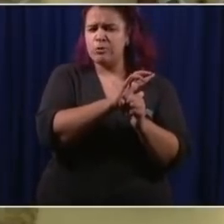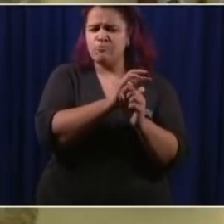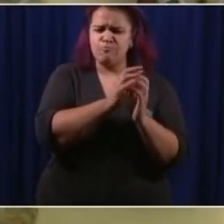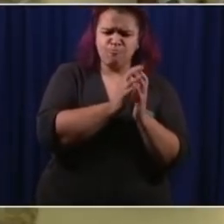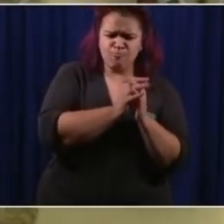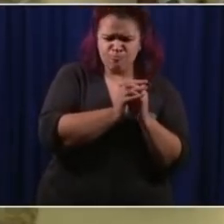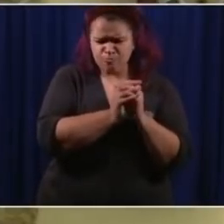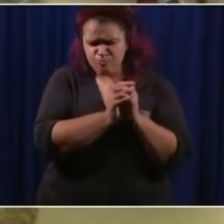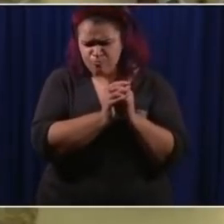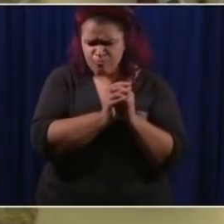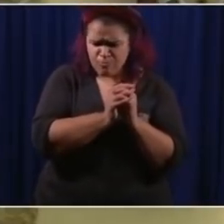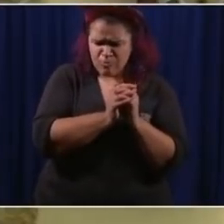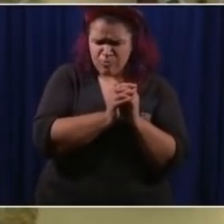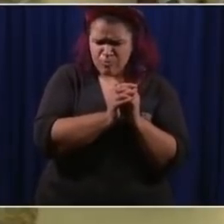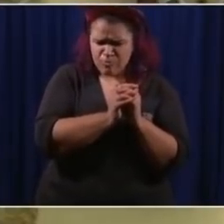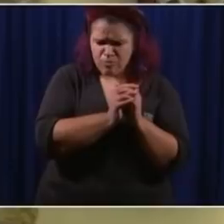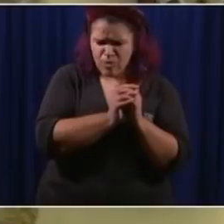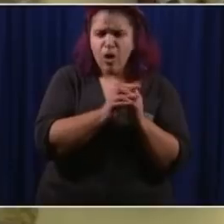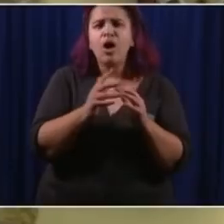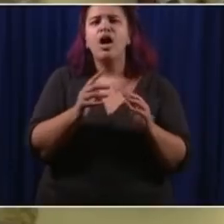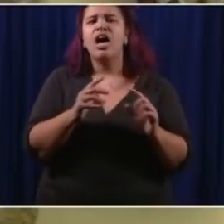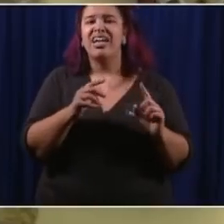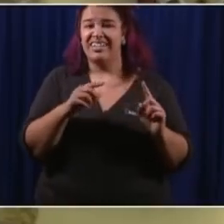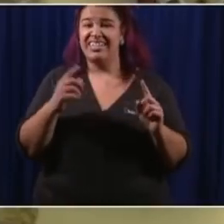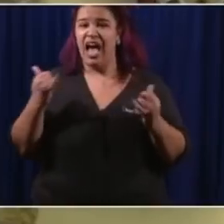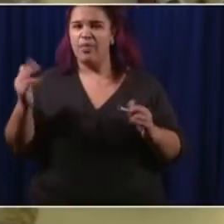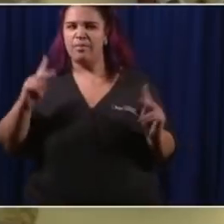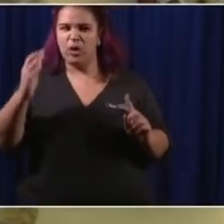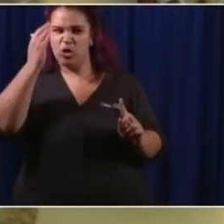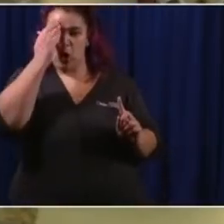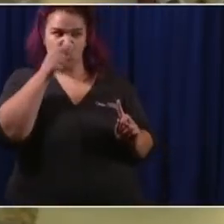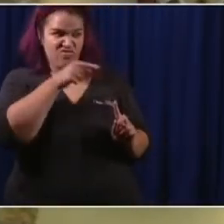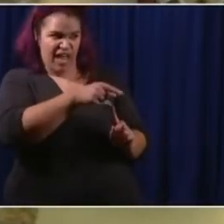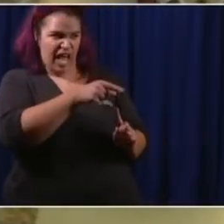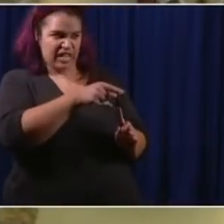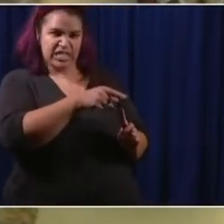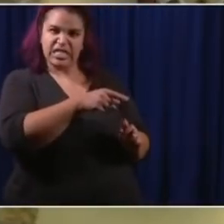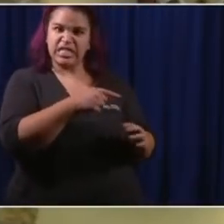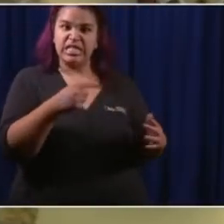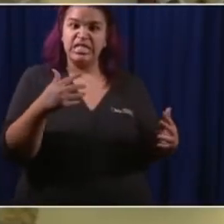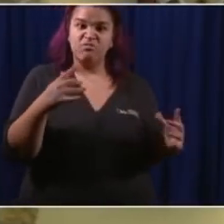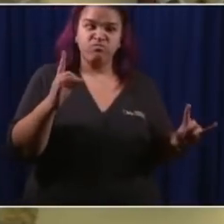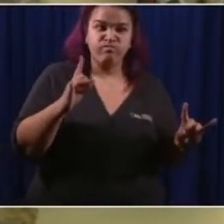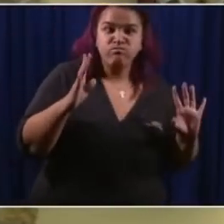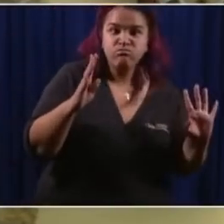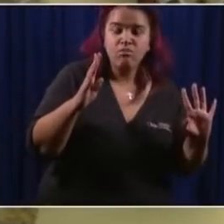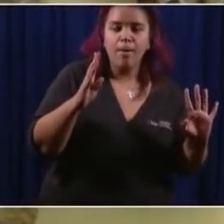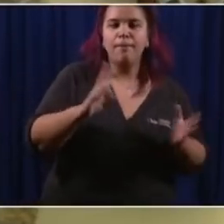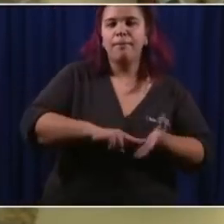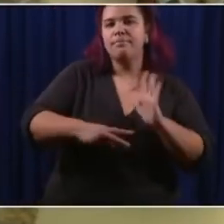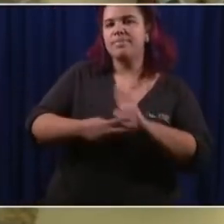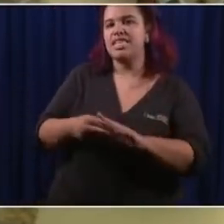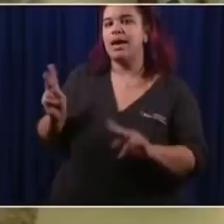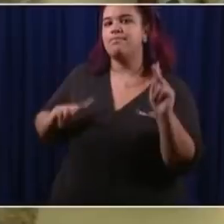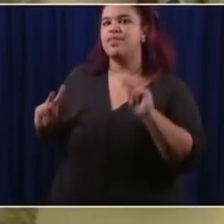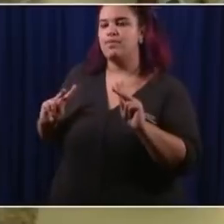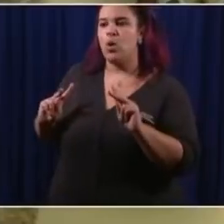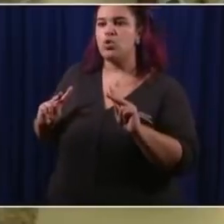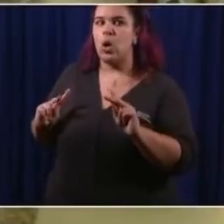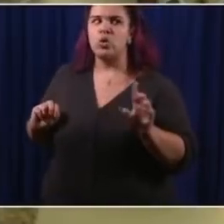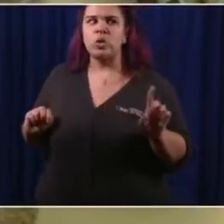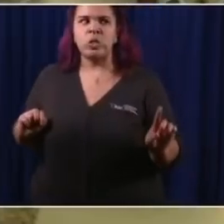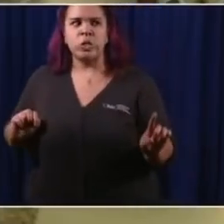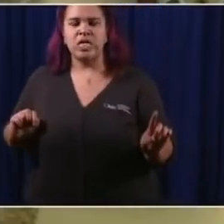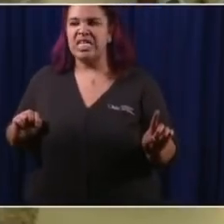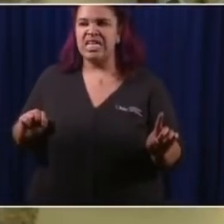the use of the flu vaccine go up. And so that is what my hope is. My hope is that's what Ohioans